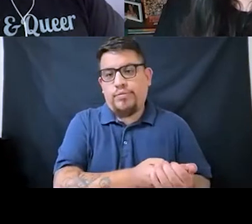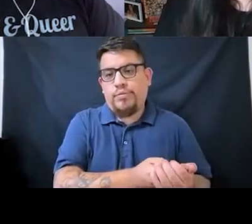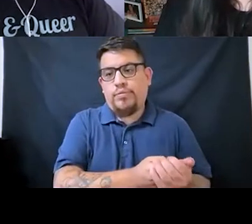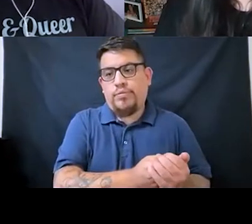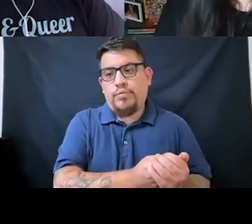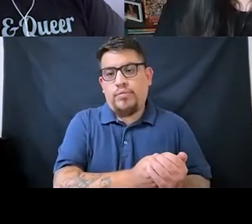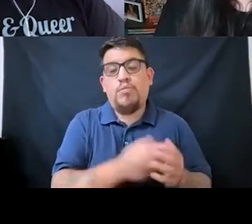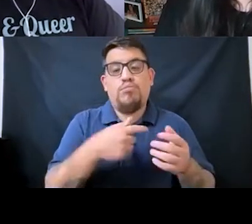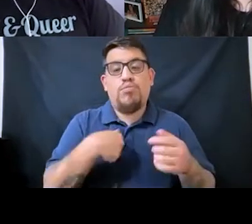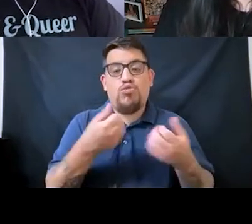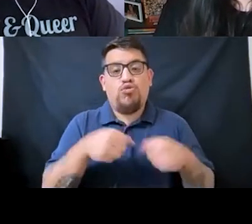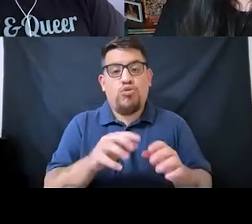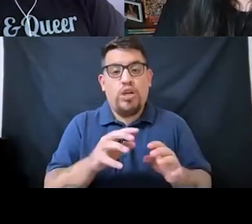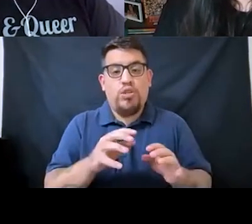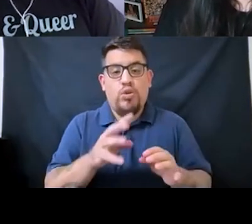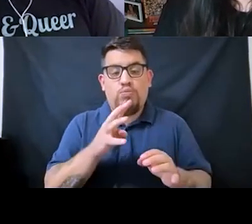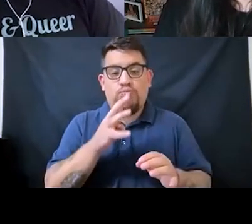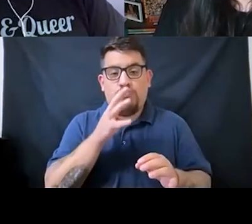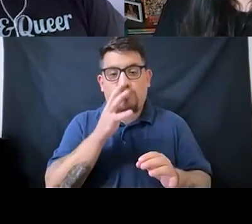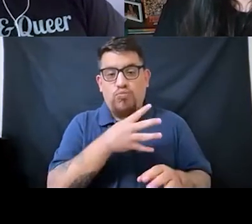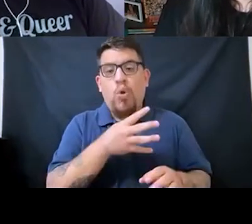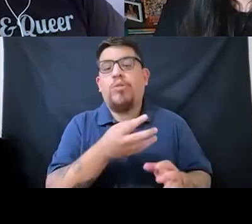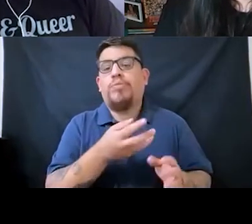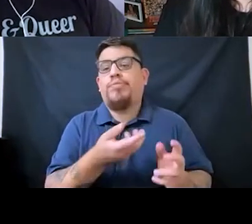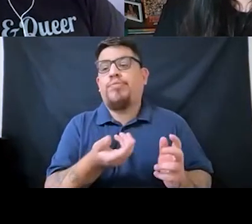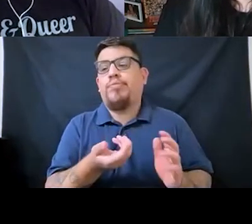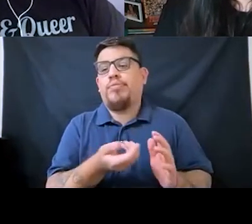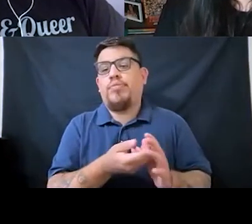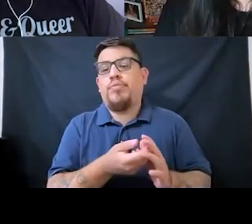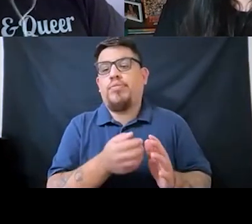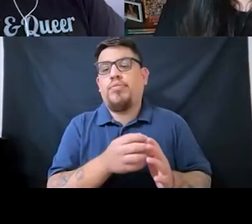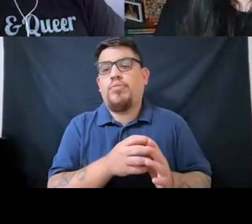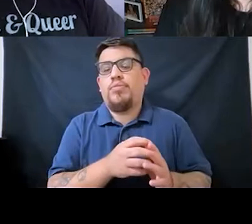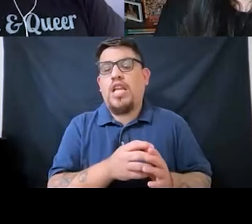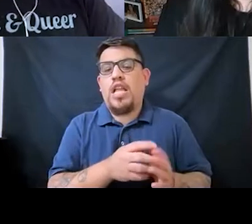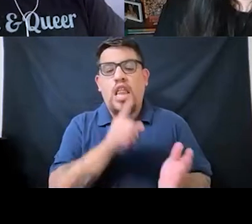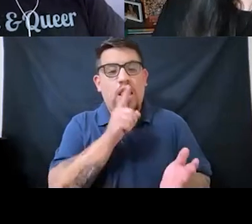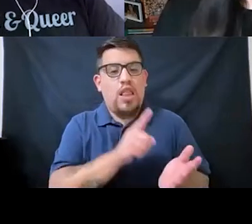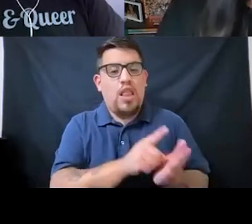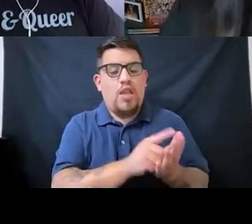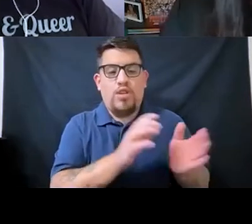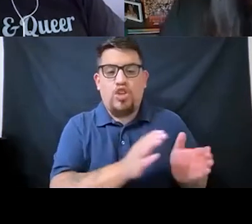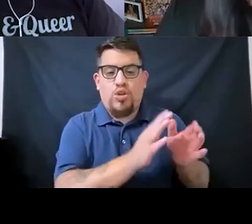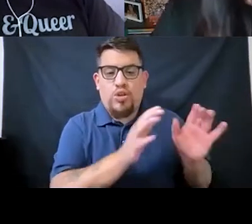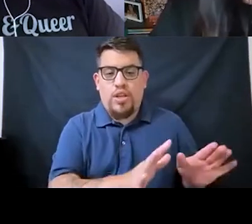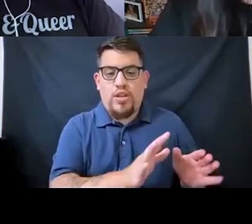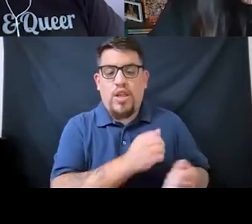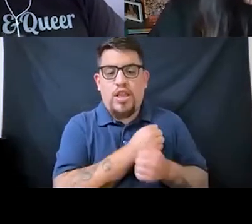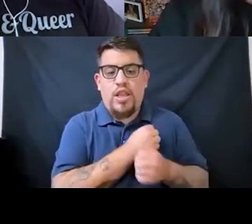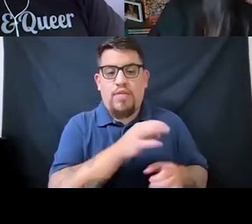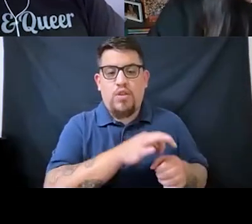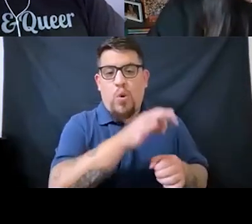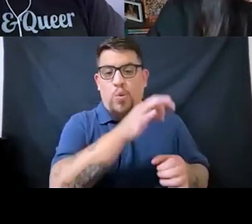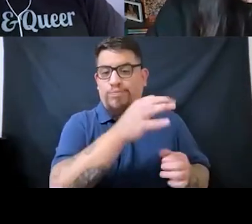and me trying to avoid falling in love with this encourager who loves ghosts.